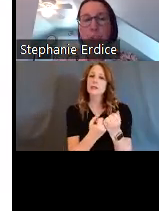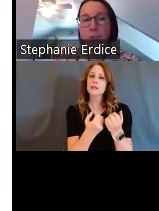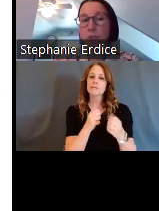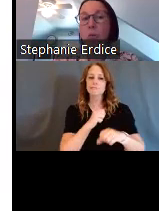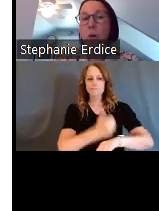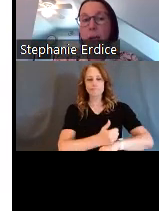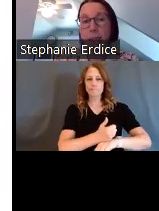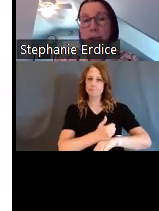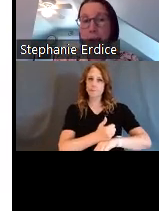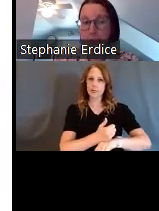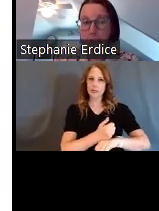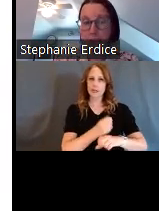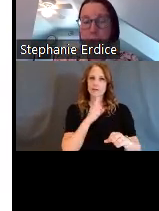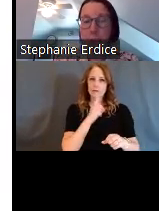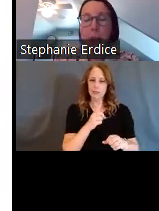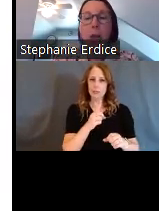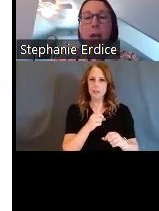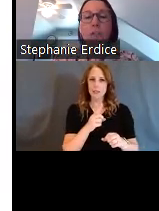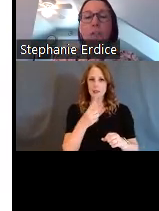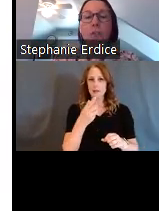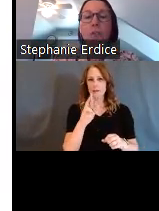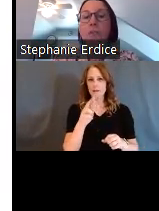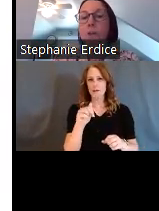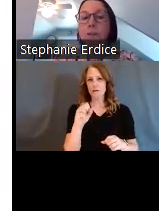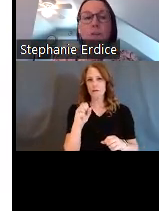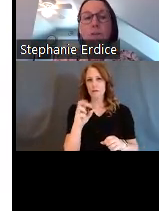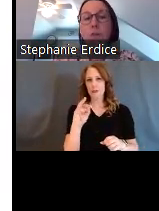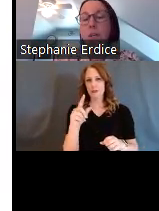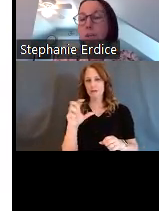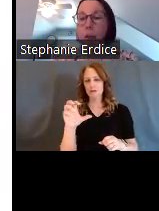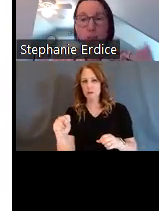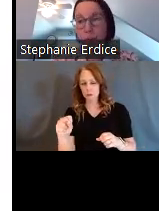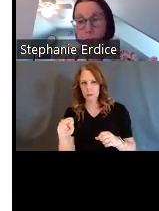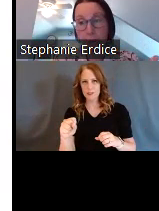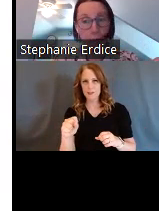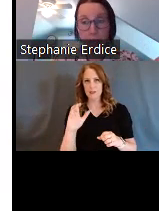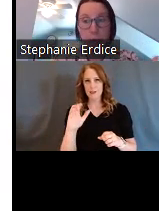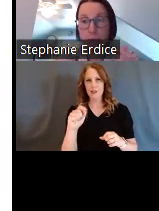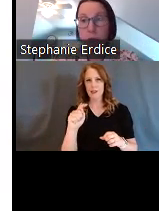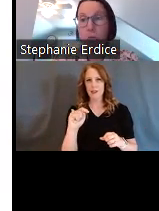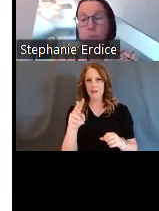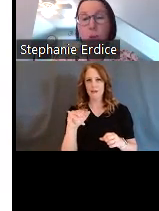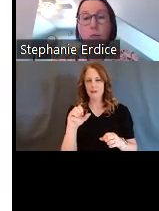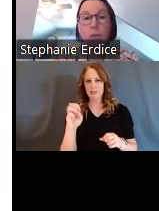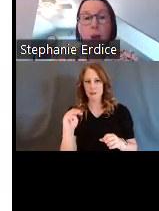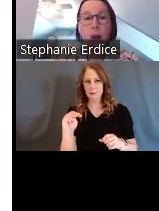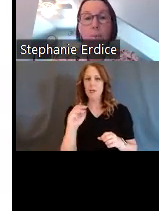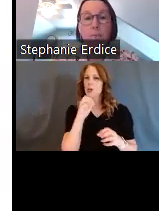in grassroots organizing and activism. And so you don't get a college degree in advocacy.